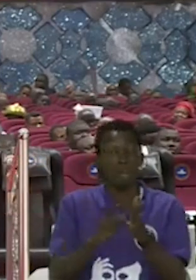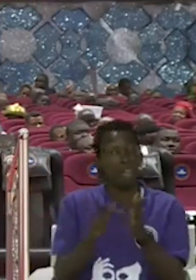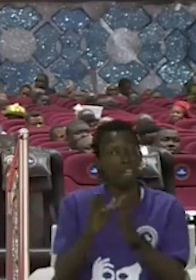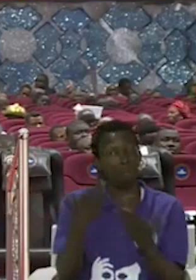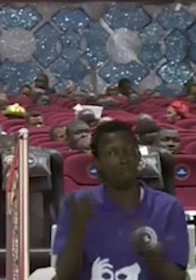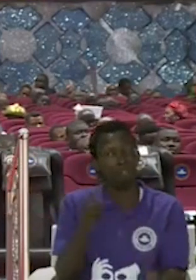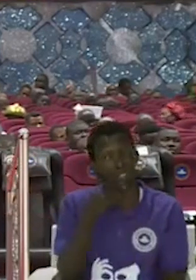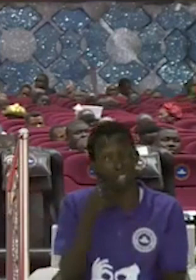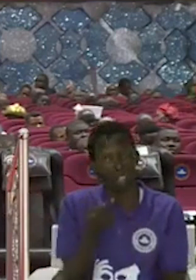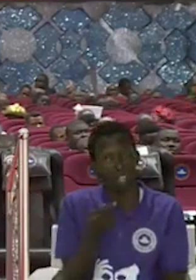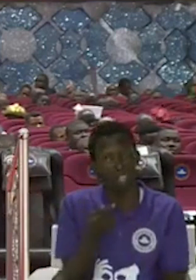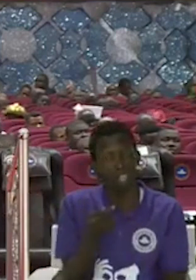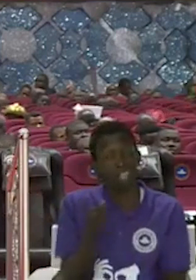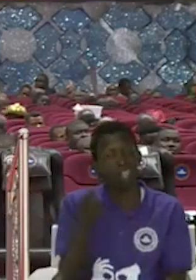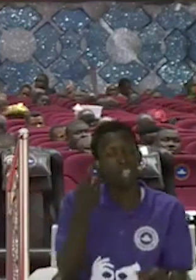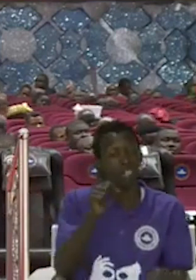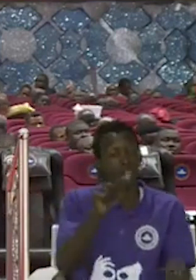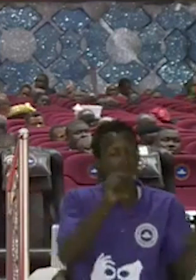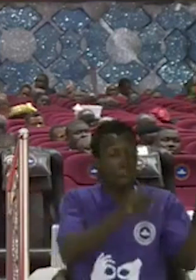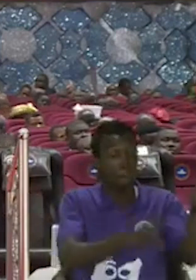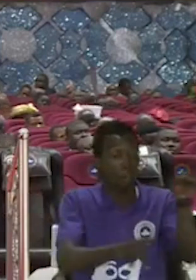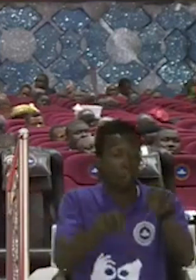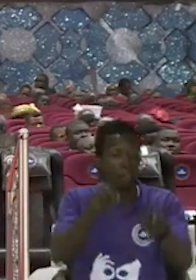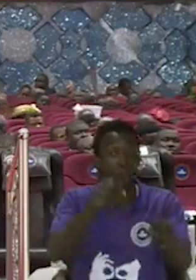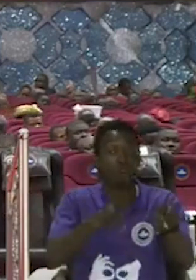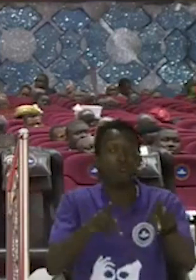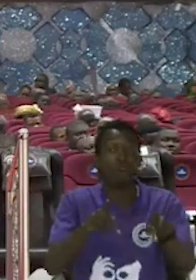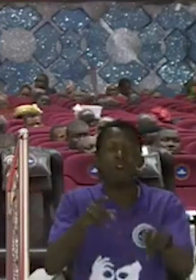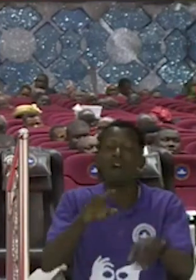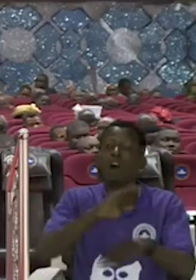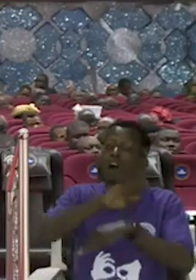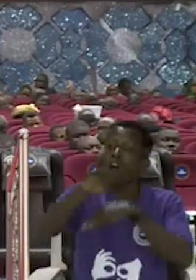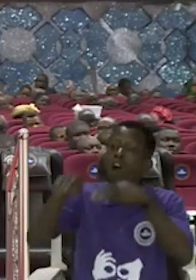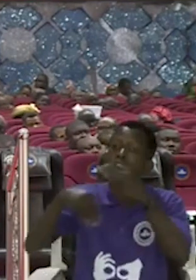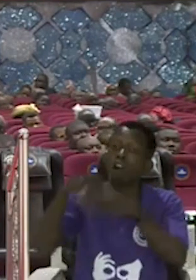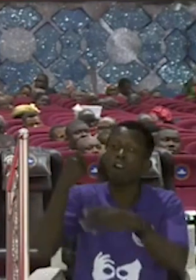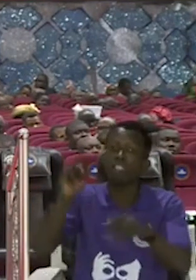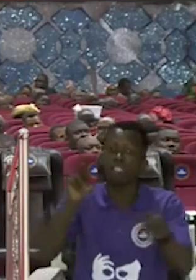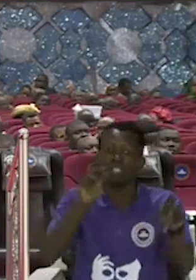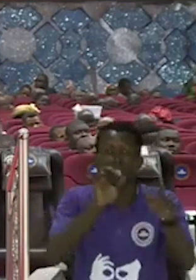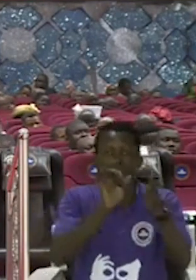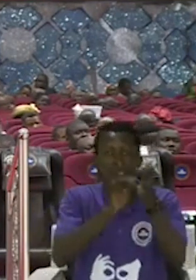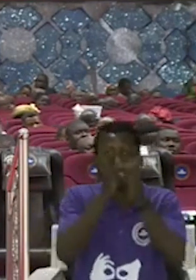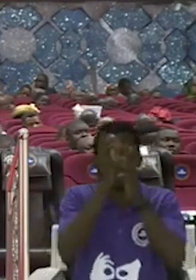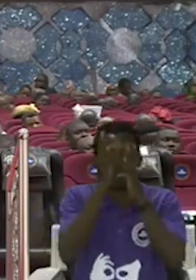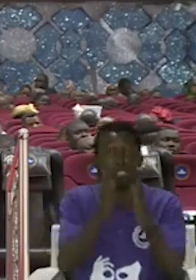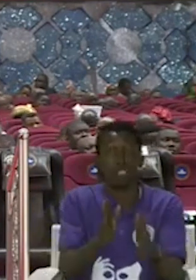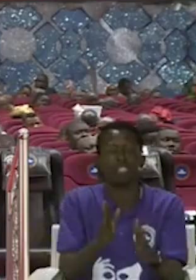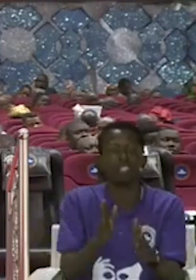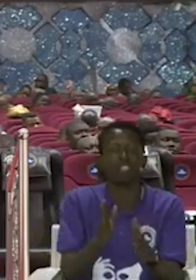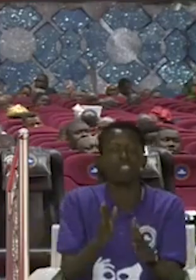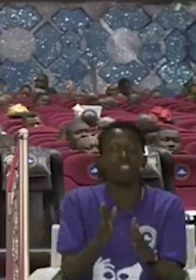the people, all the Christians of the first time,